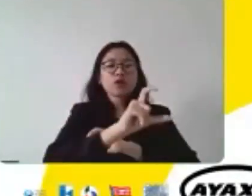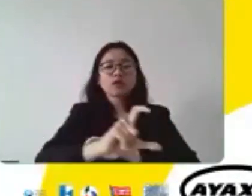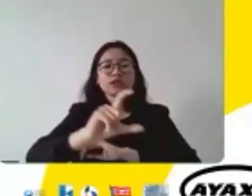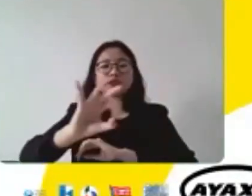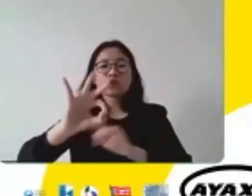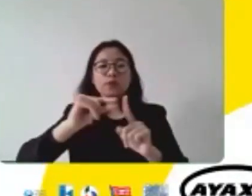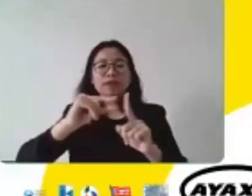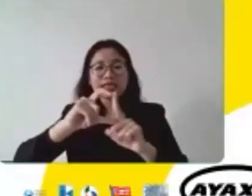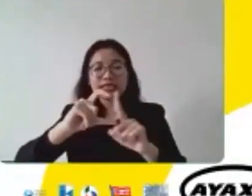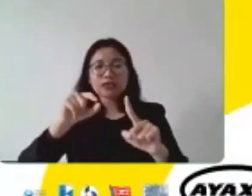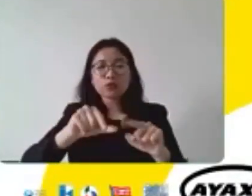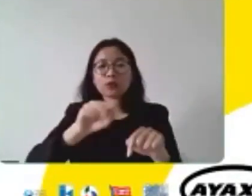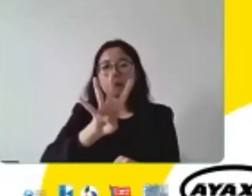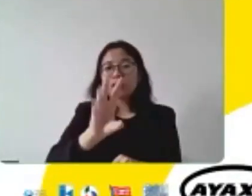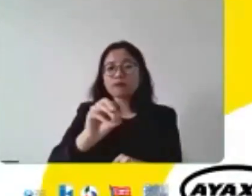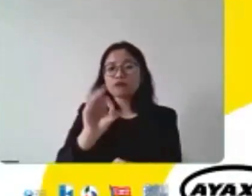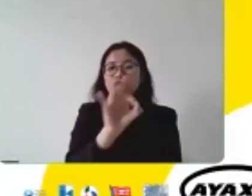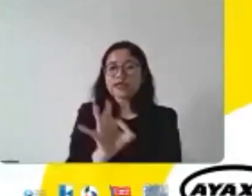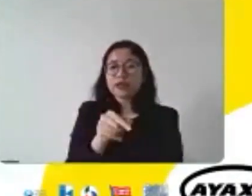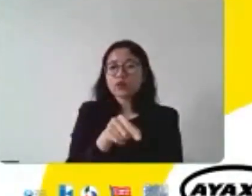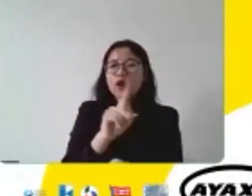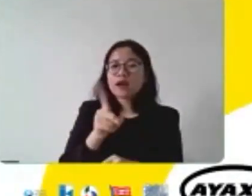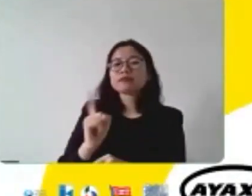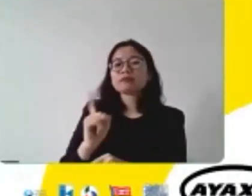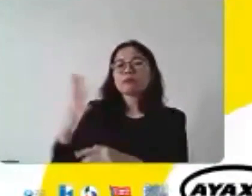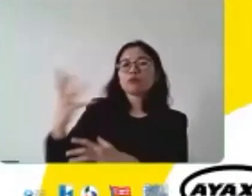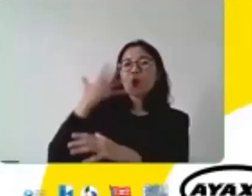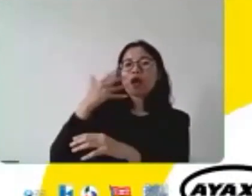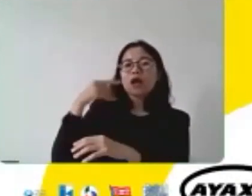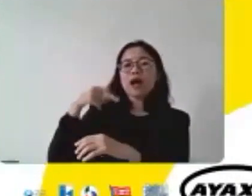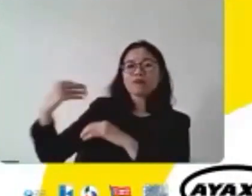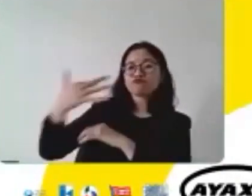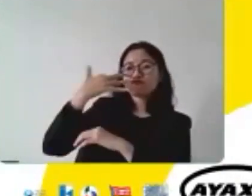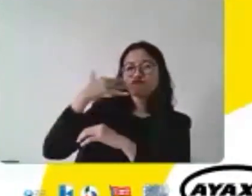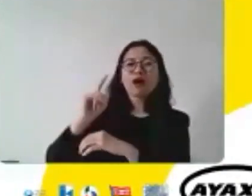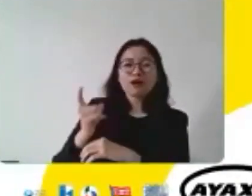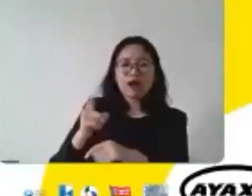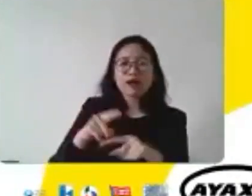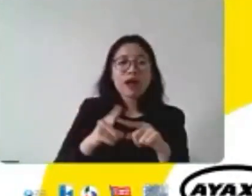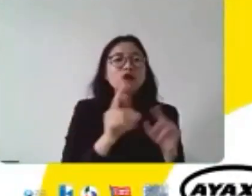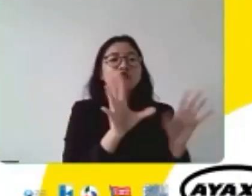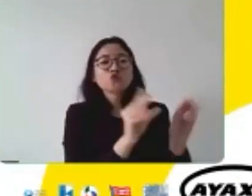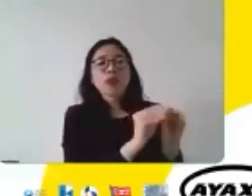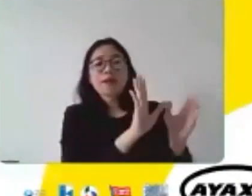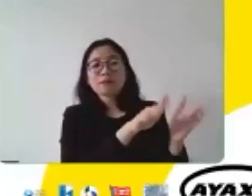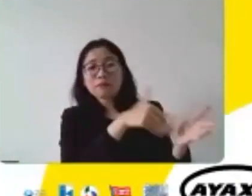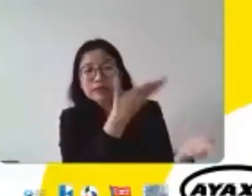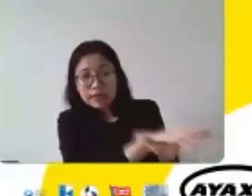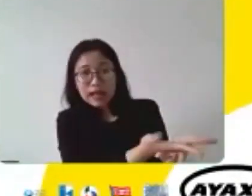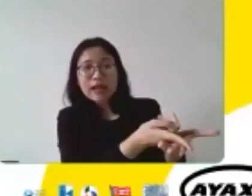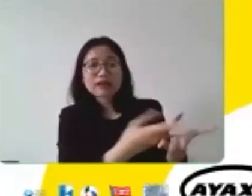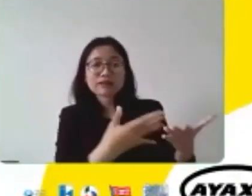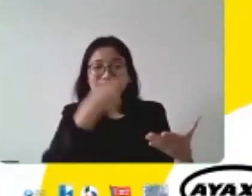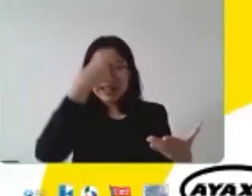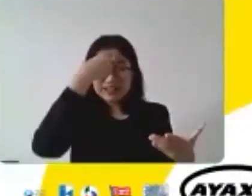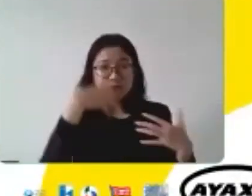And in lung cancer deaths, I think it's about 20%. Ischemic heart disease is about